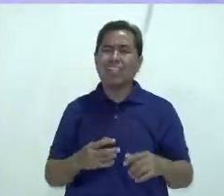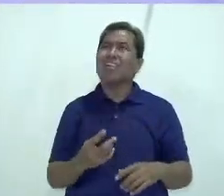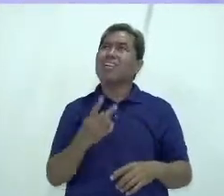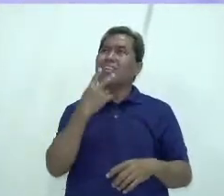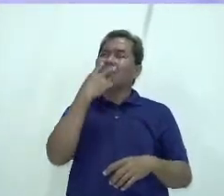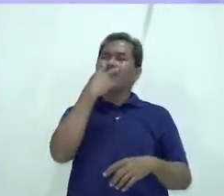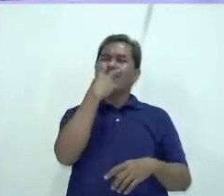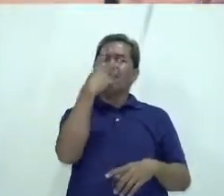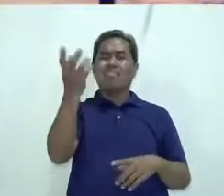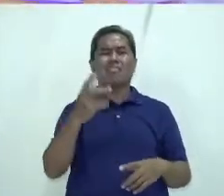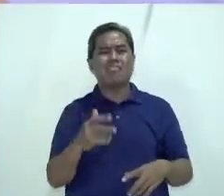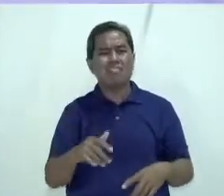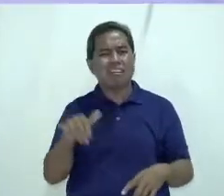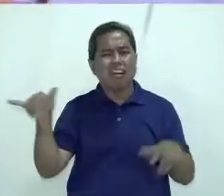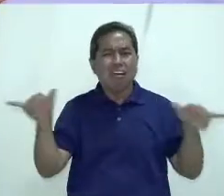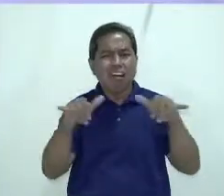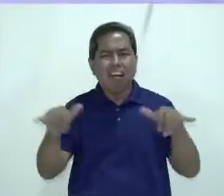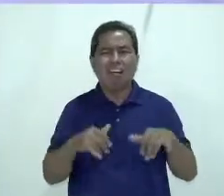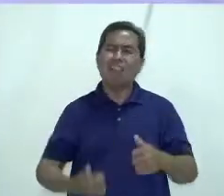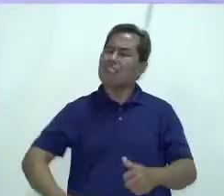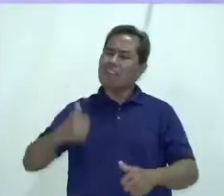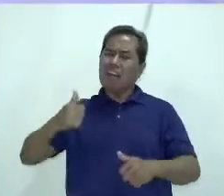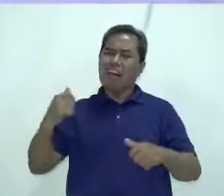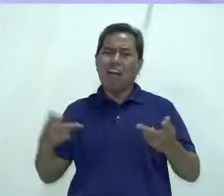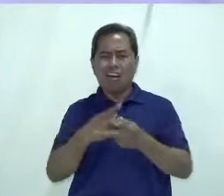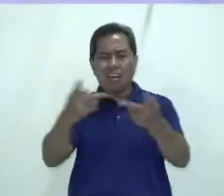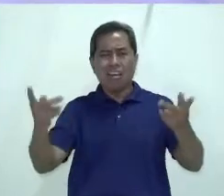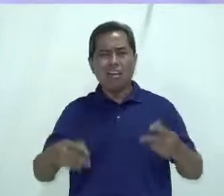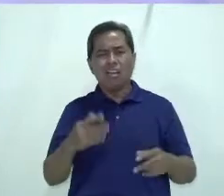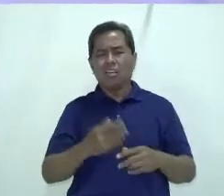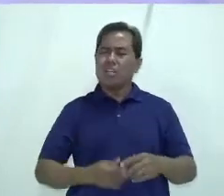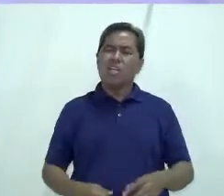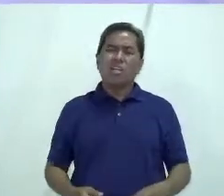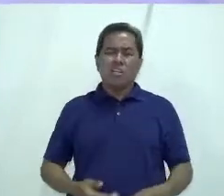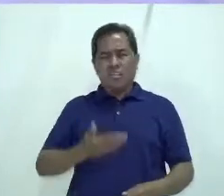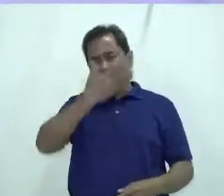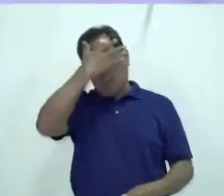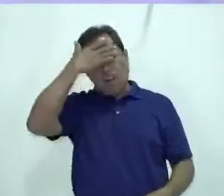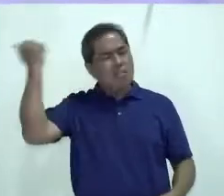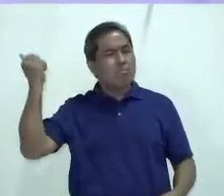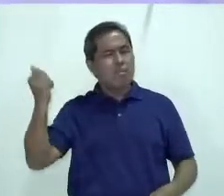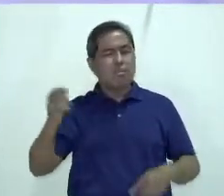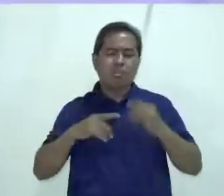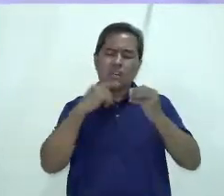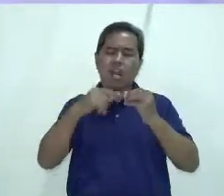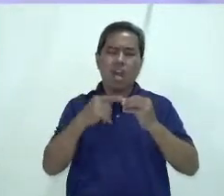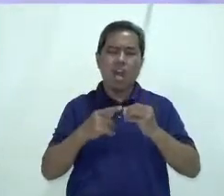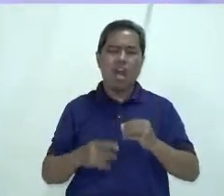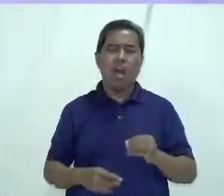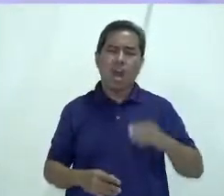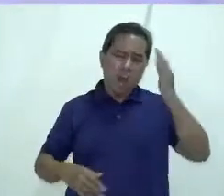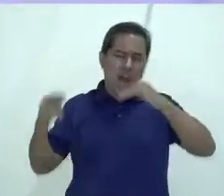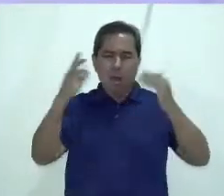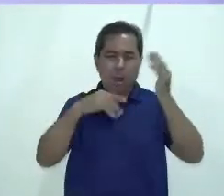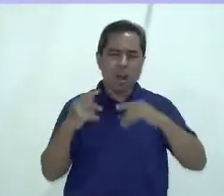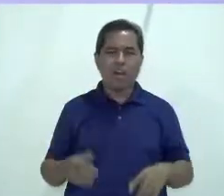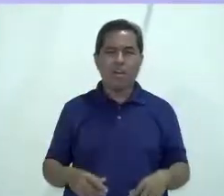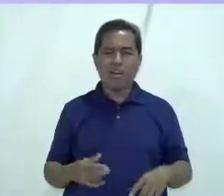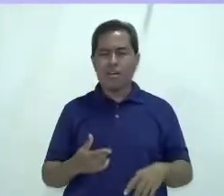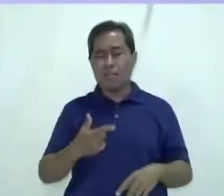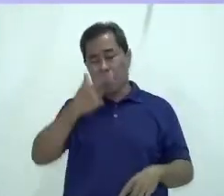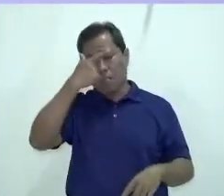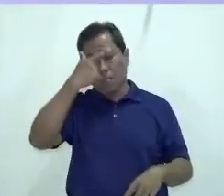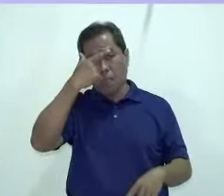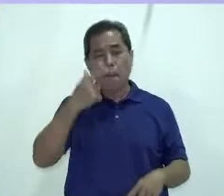And you forget about the worries. You forget about the problems that you face in life simply because of a